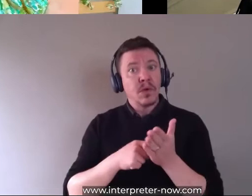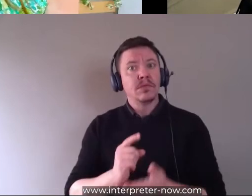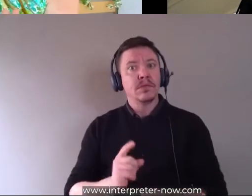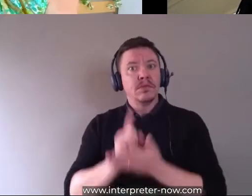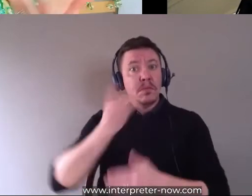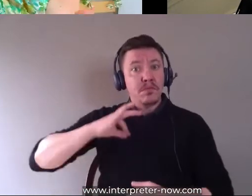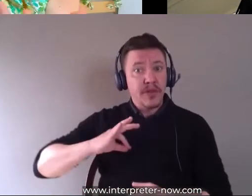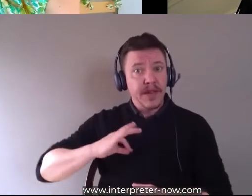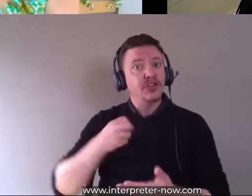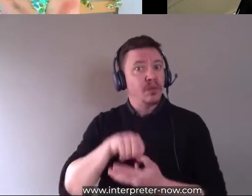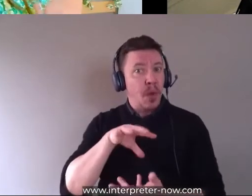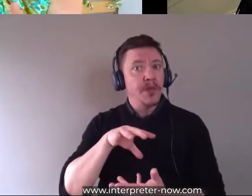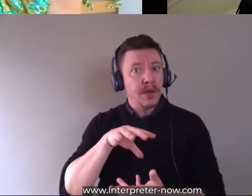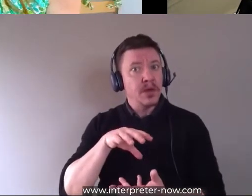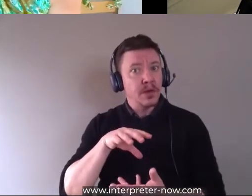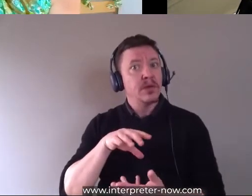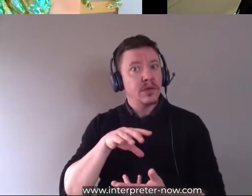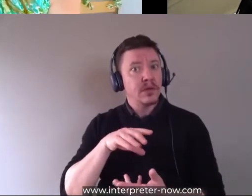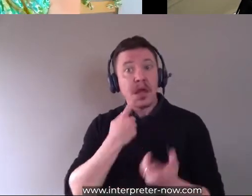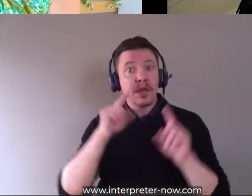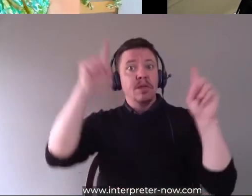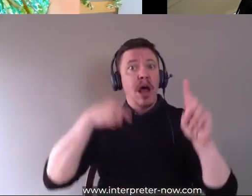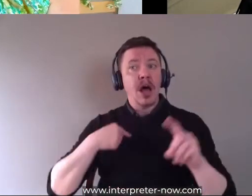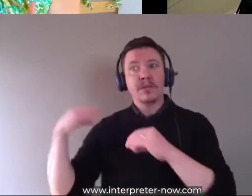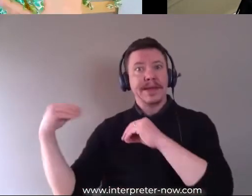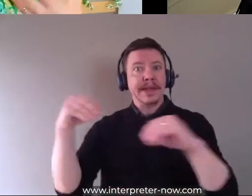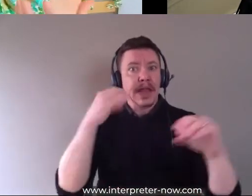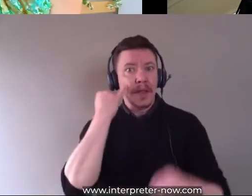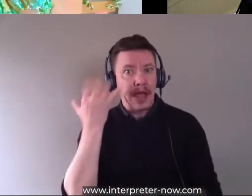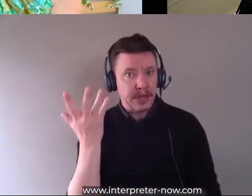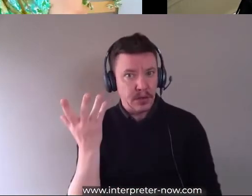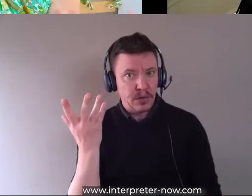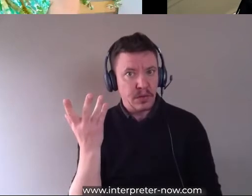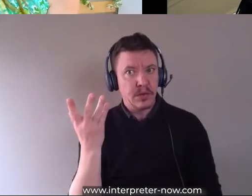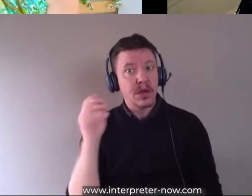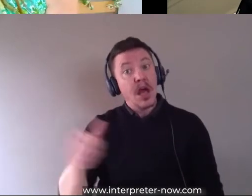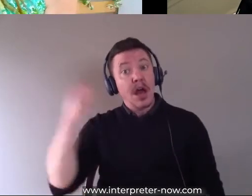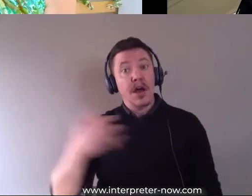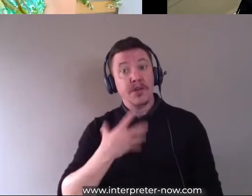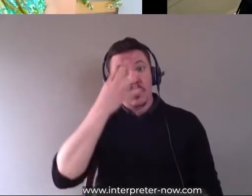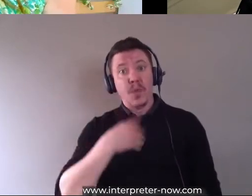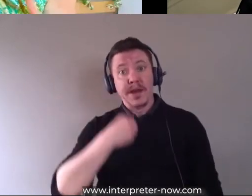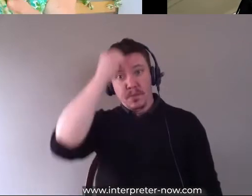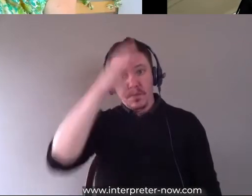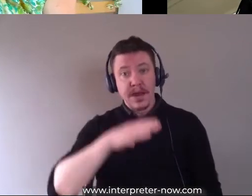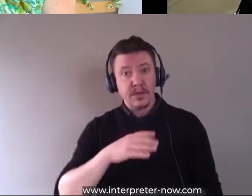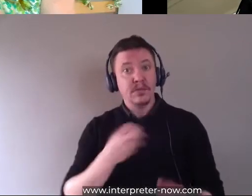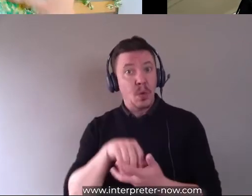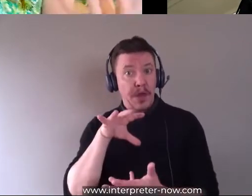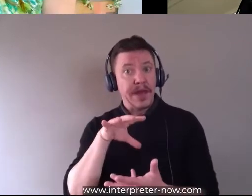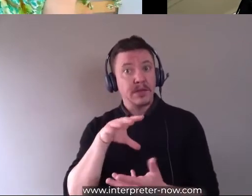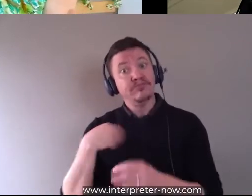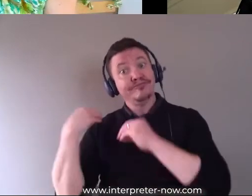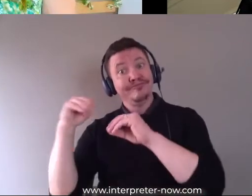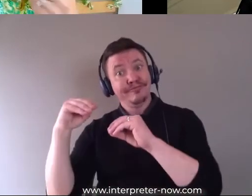some wealth, right? Yeah. And until they were able to sell the idea to wealthy white men, right? And then